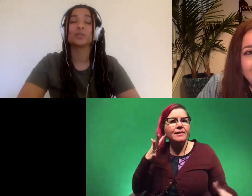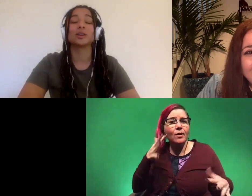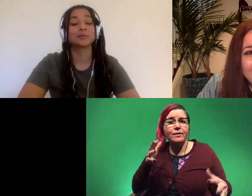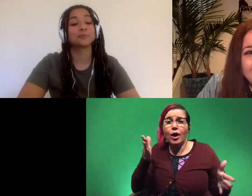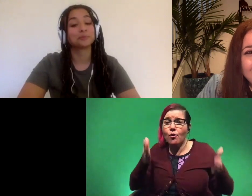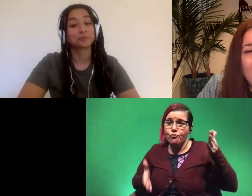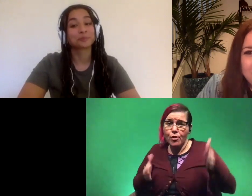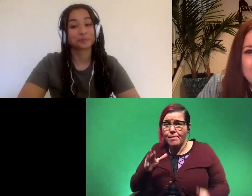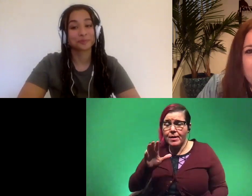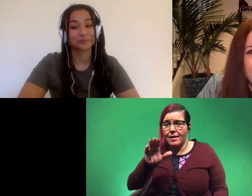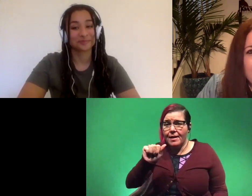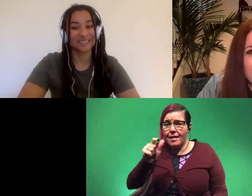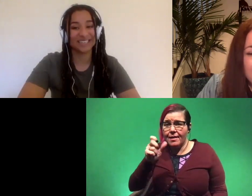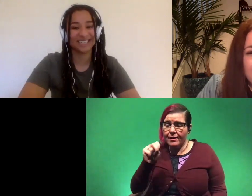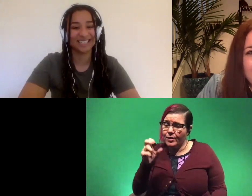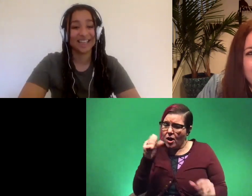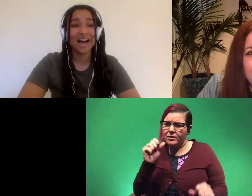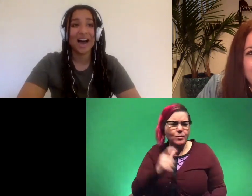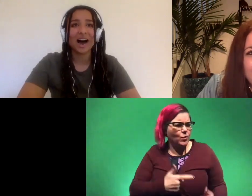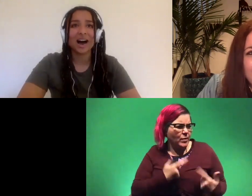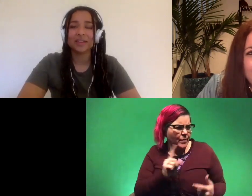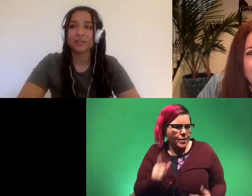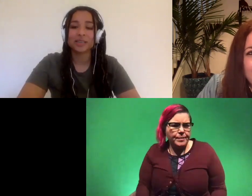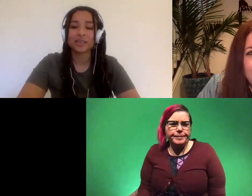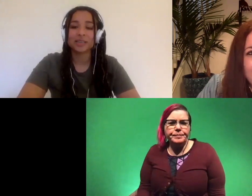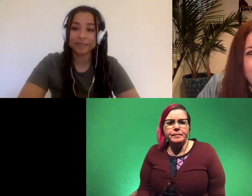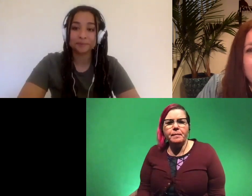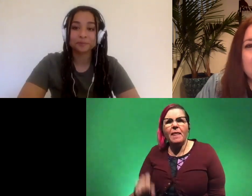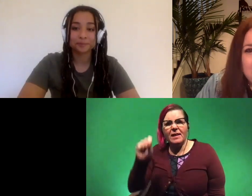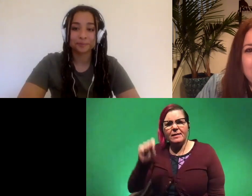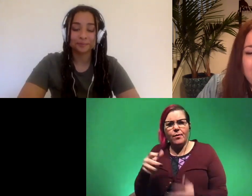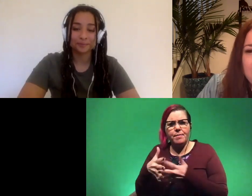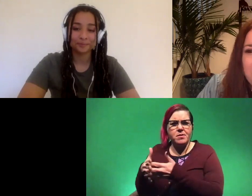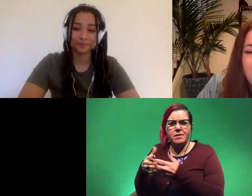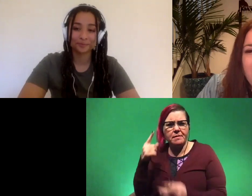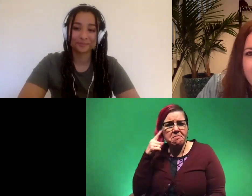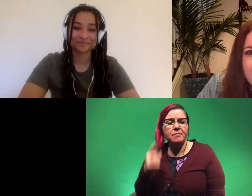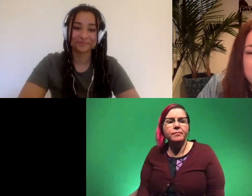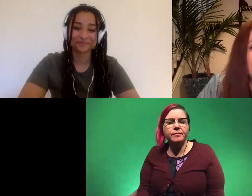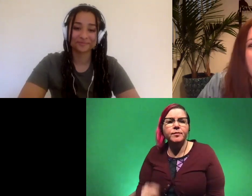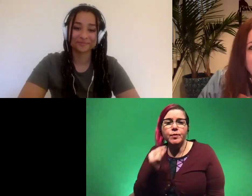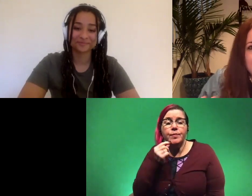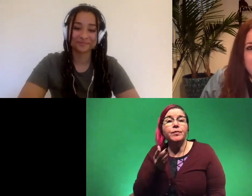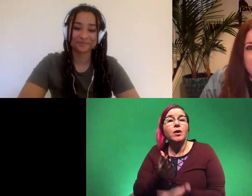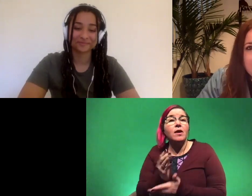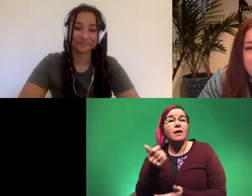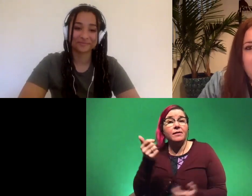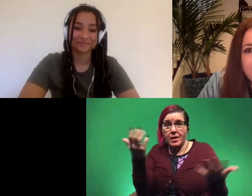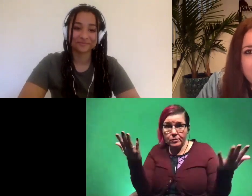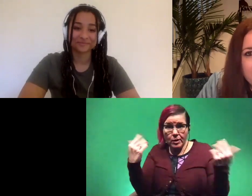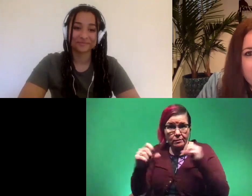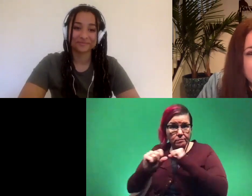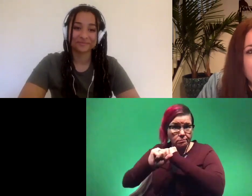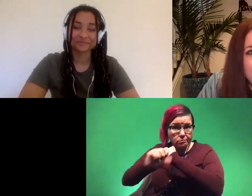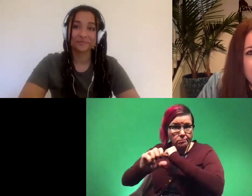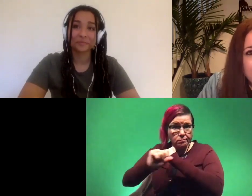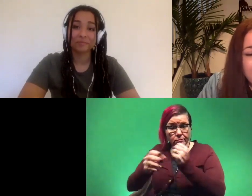it's awesome awesome where do they live i think they're south american cool very cool all right do you have anything else that you'd like to plug